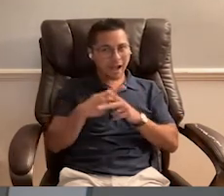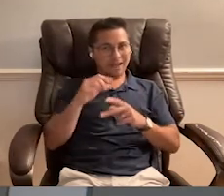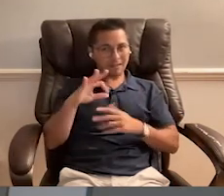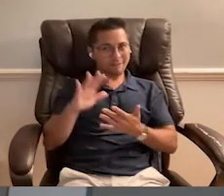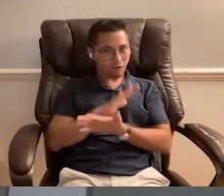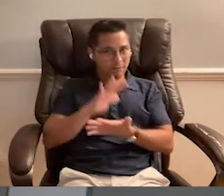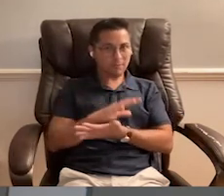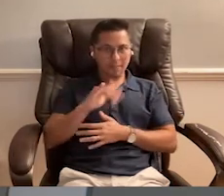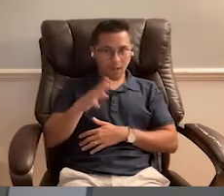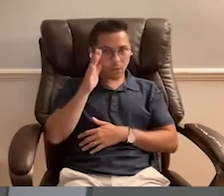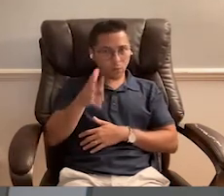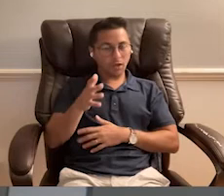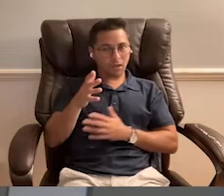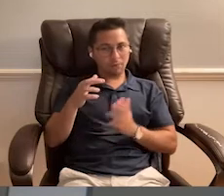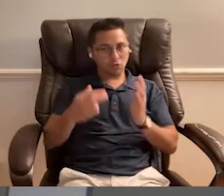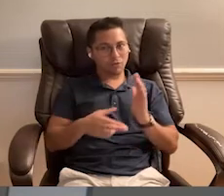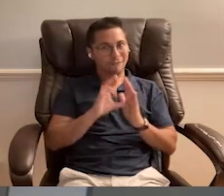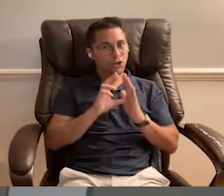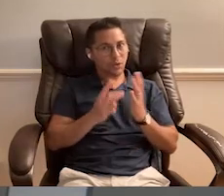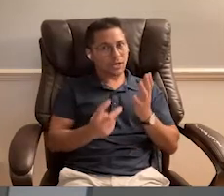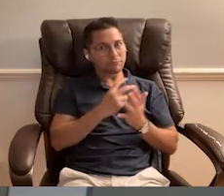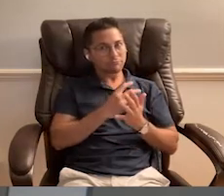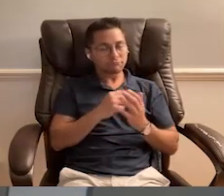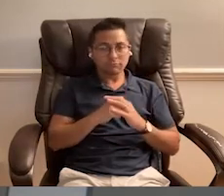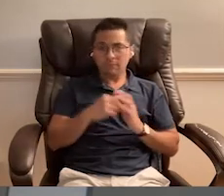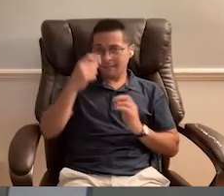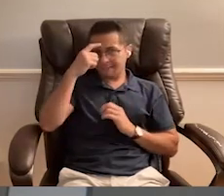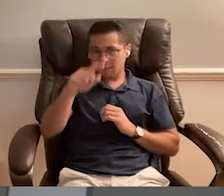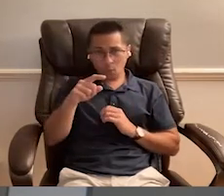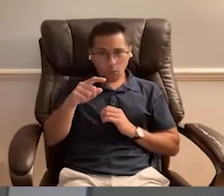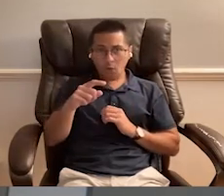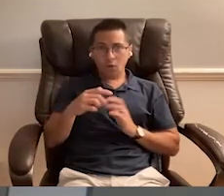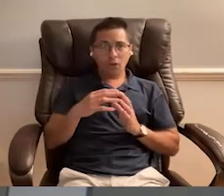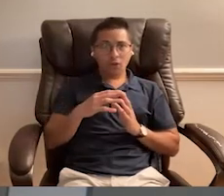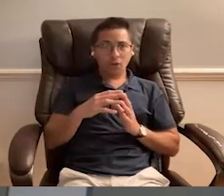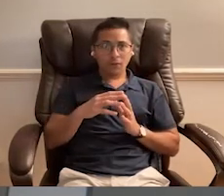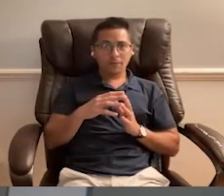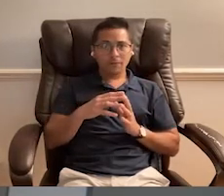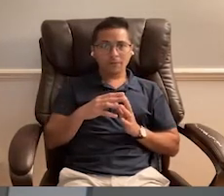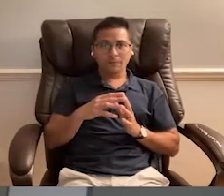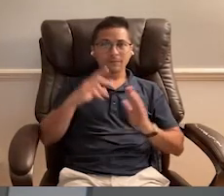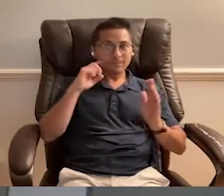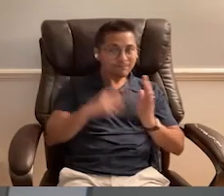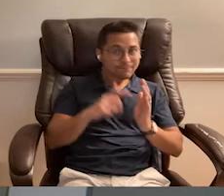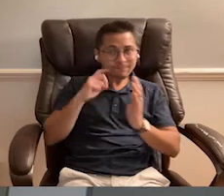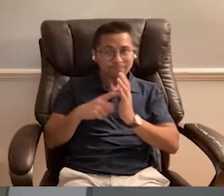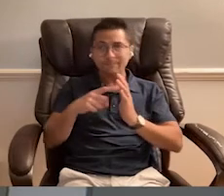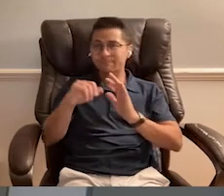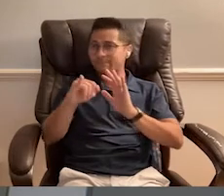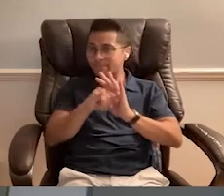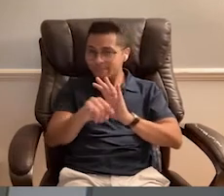Yeah. I think we're still talking about the types of documentation that we will be reviewing. For